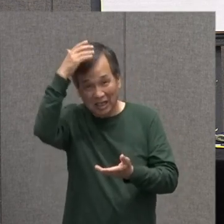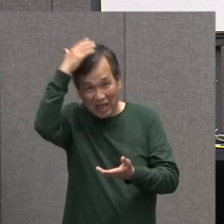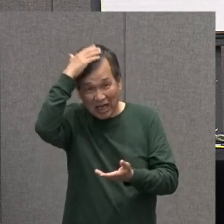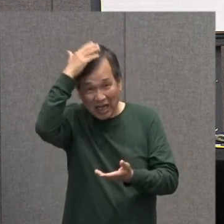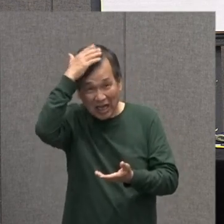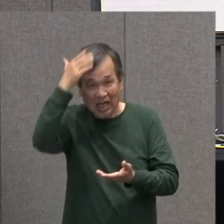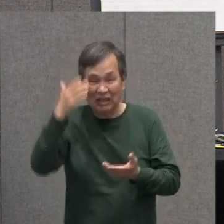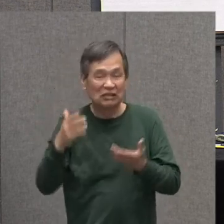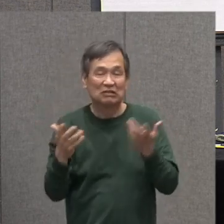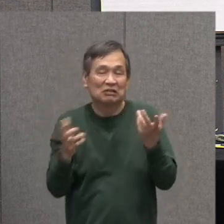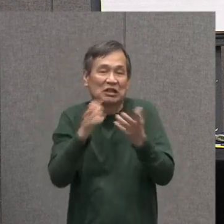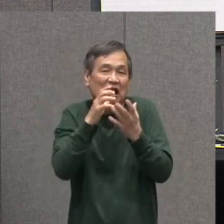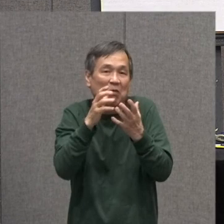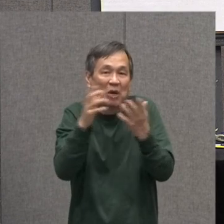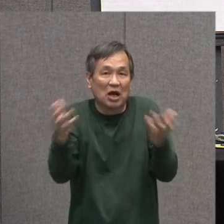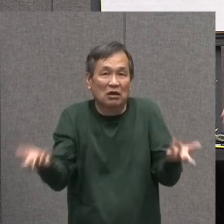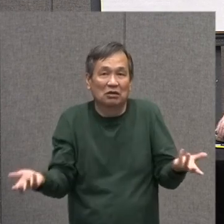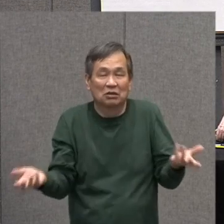cover,